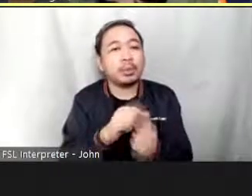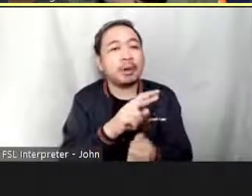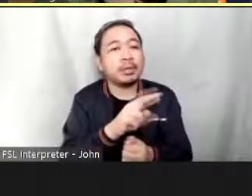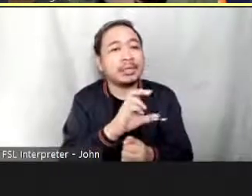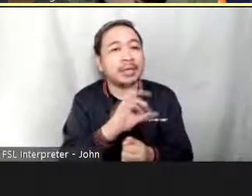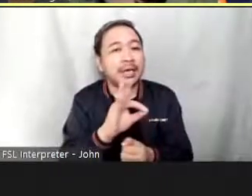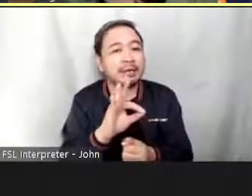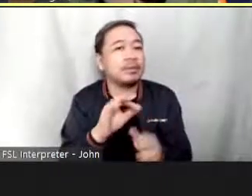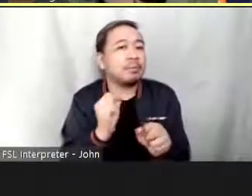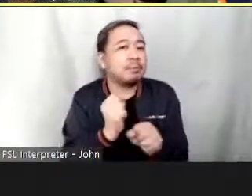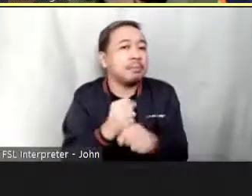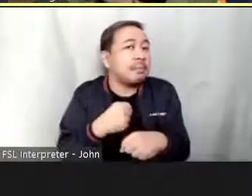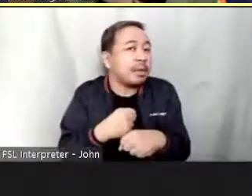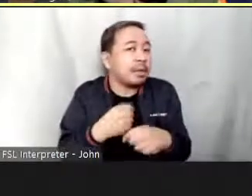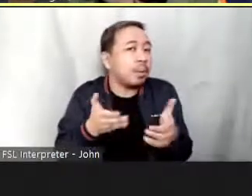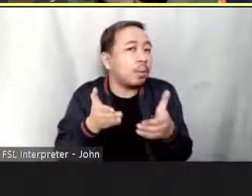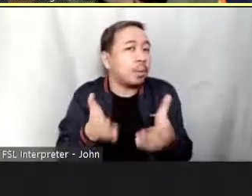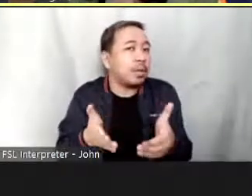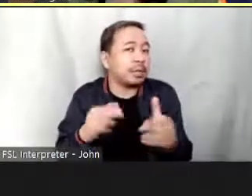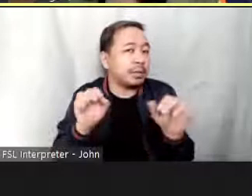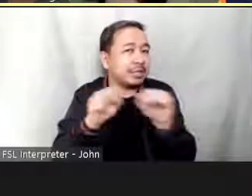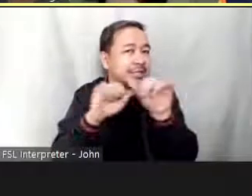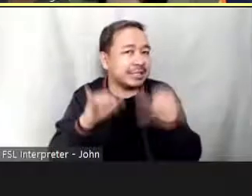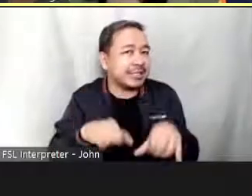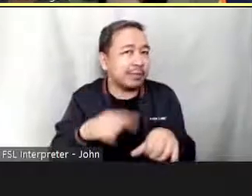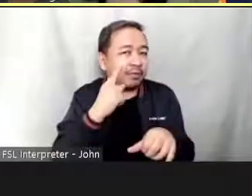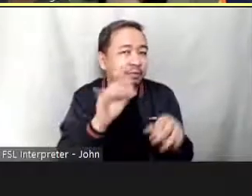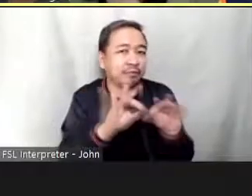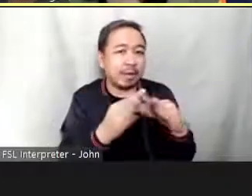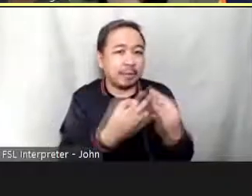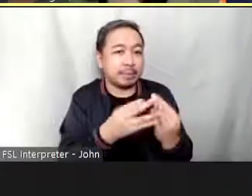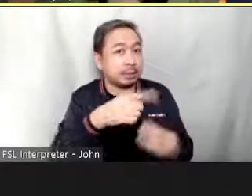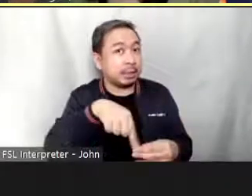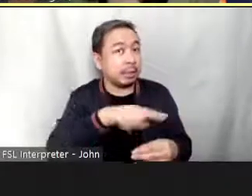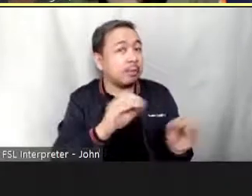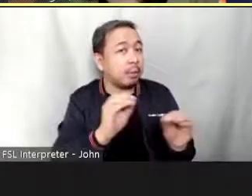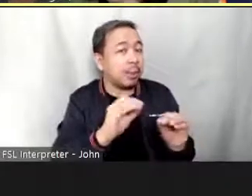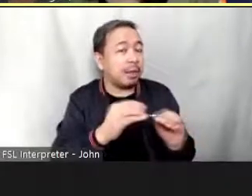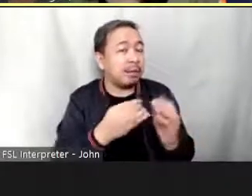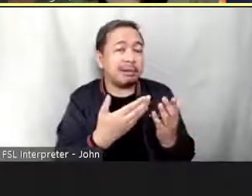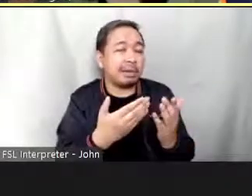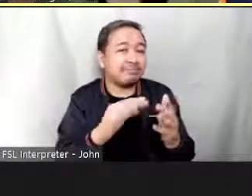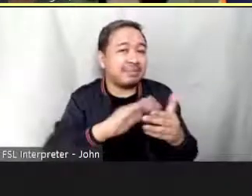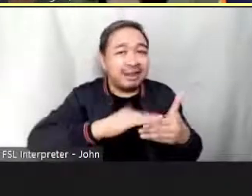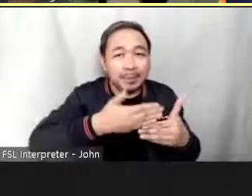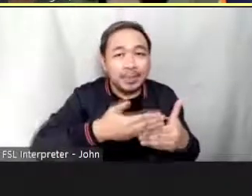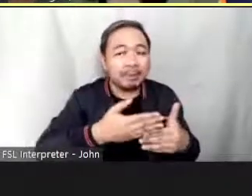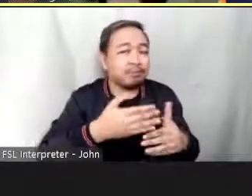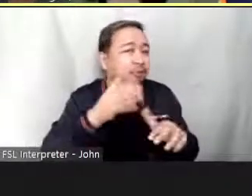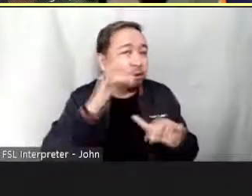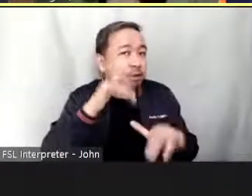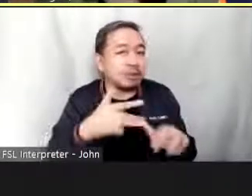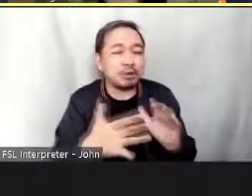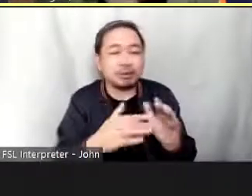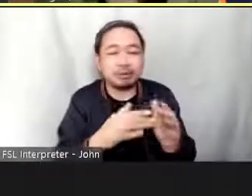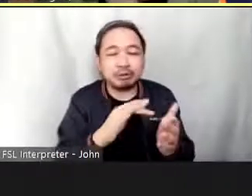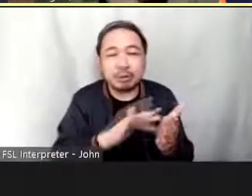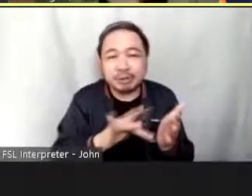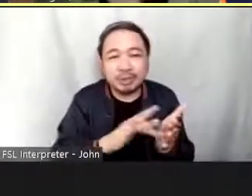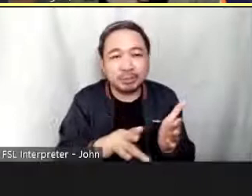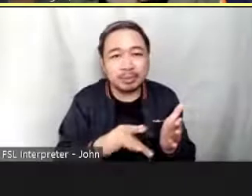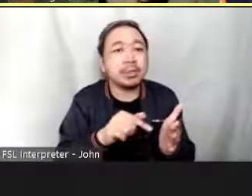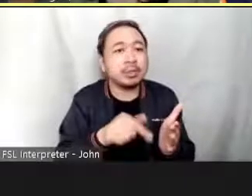for families who do not have gadgets and access to internet connectivity to facilitate communication.